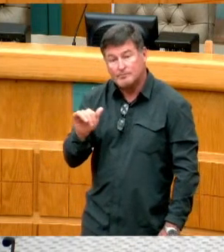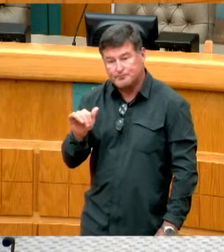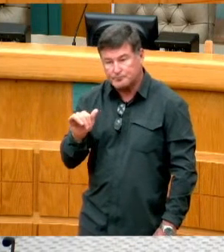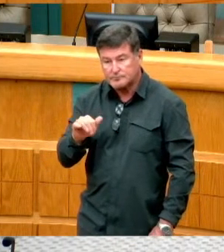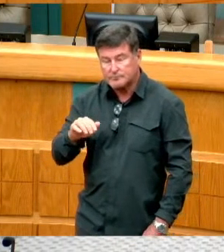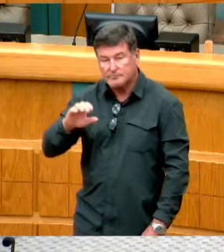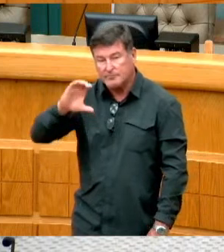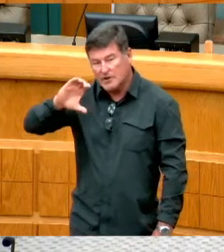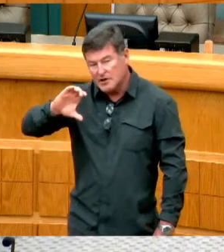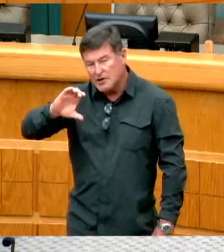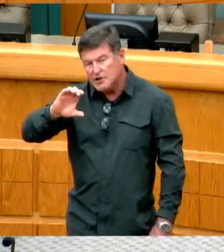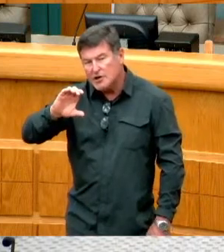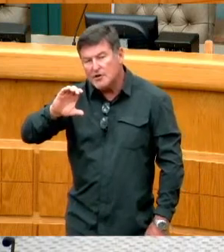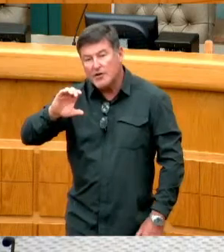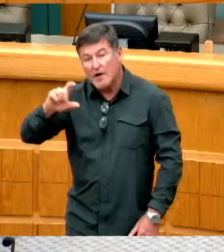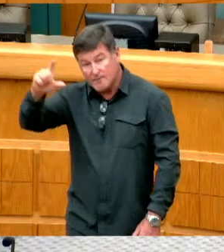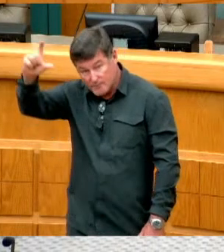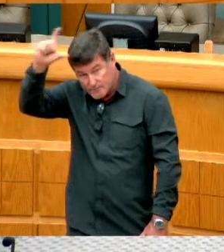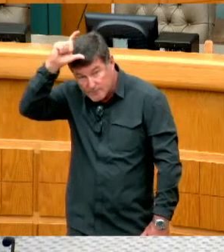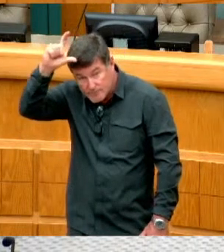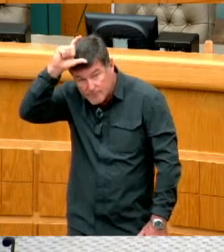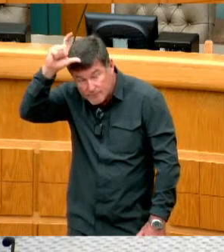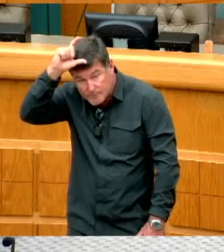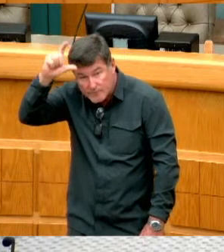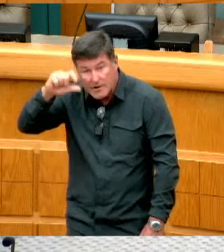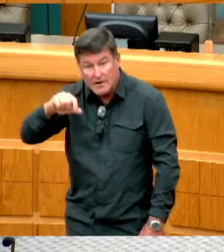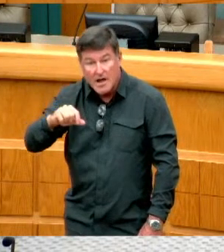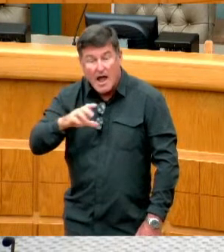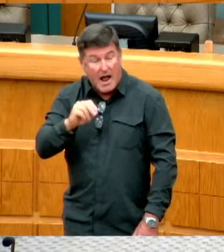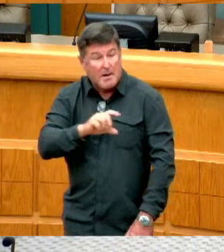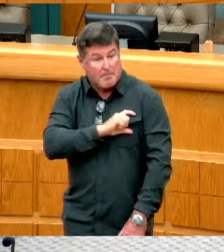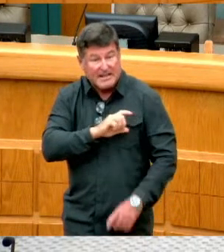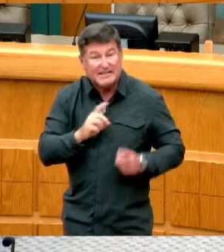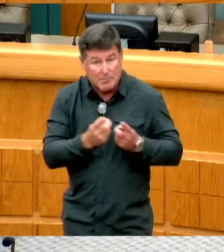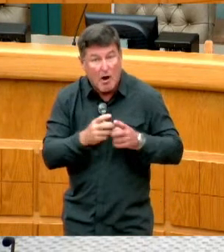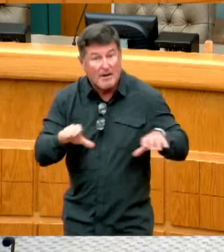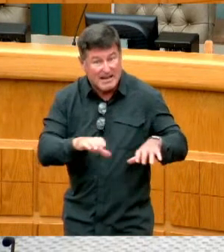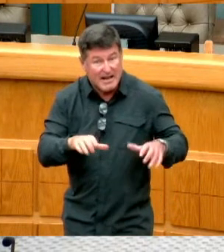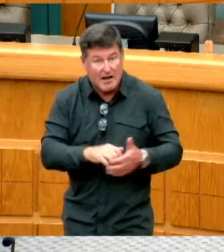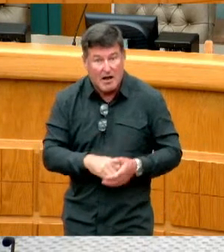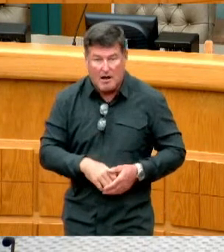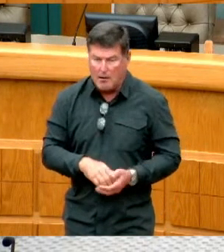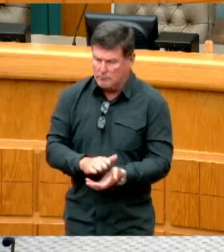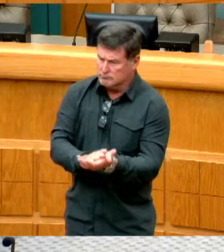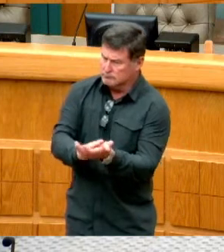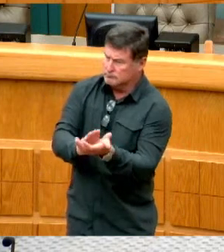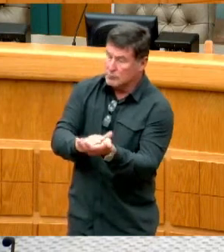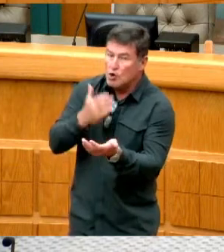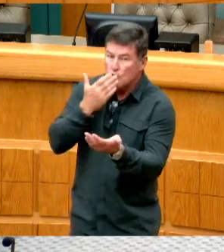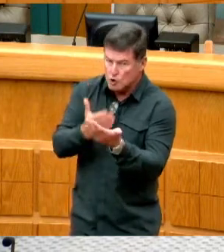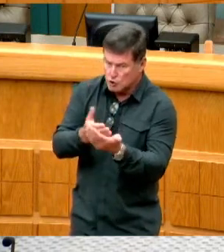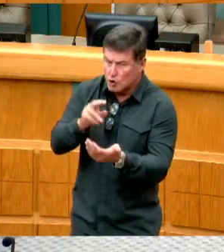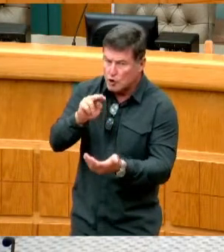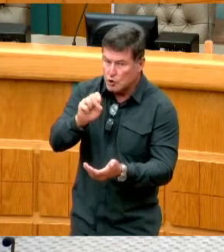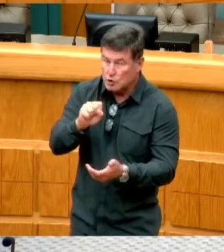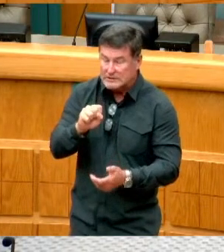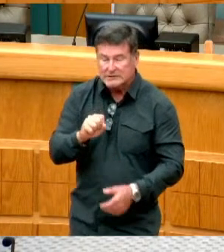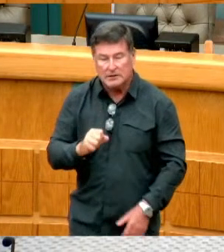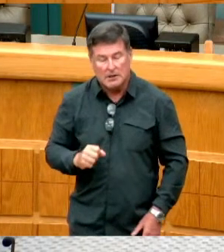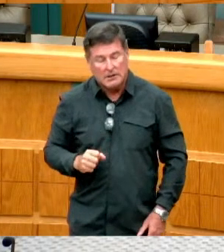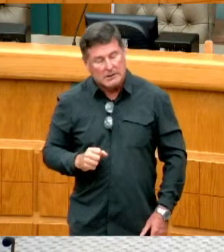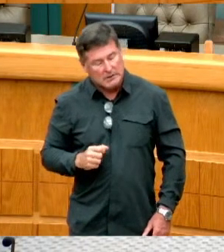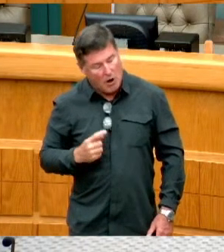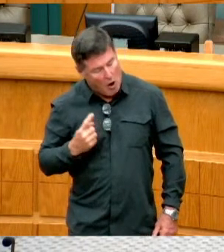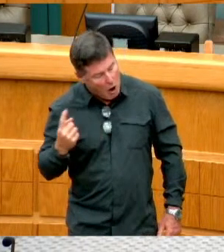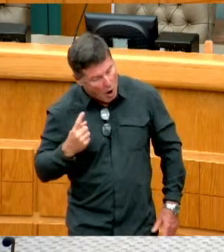Chief Rocha and CCFD was able to do is really indeed good news. But there's always a bad news, and the bad